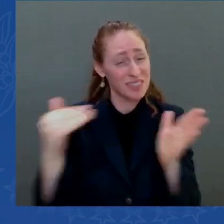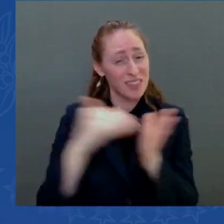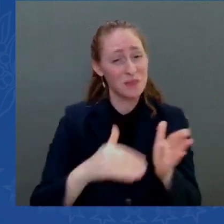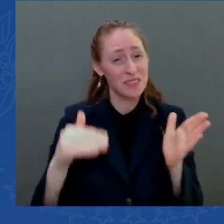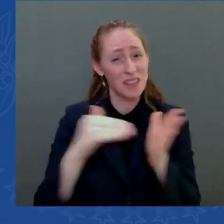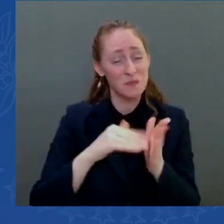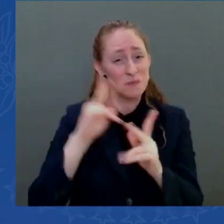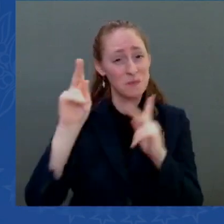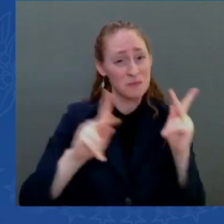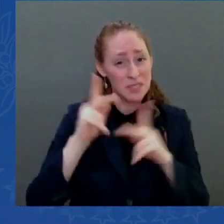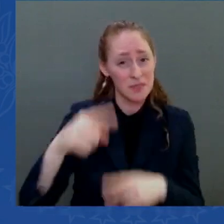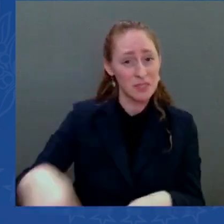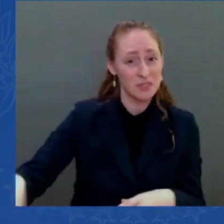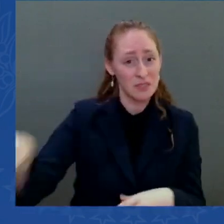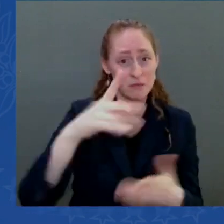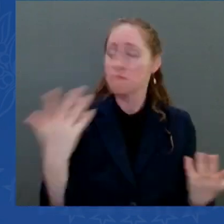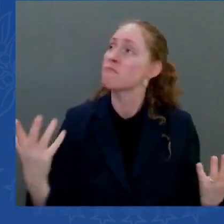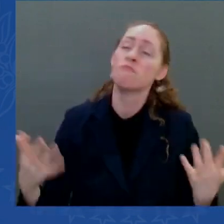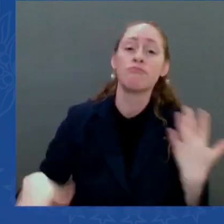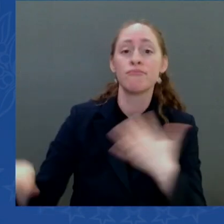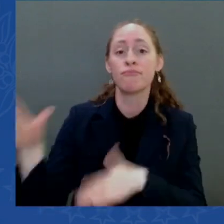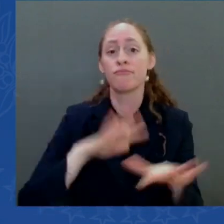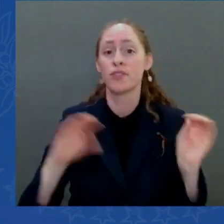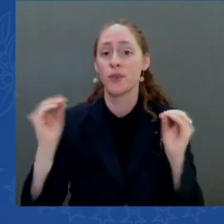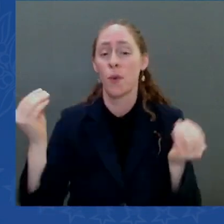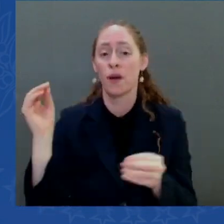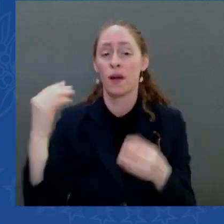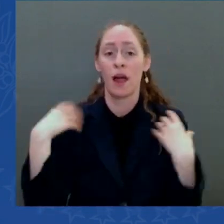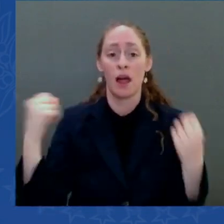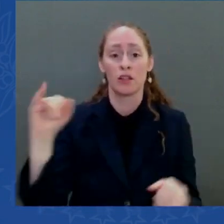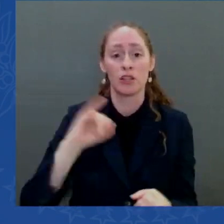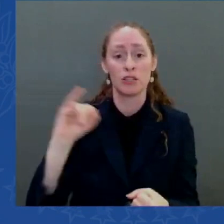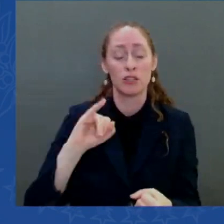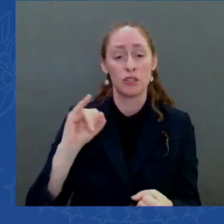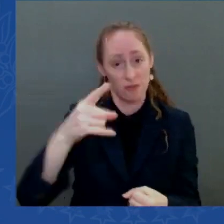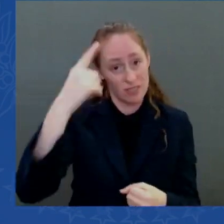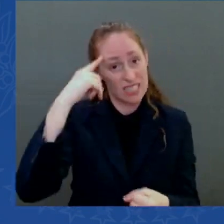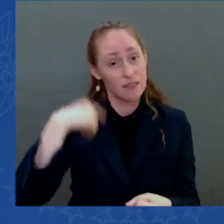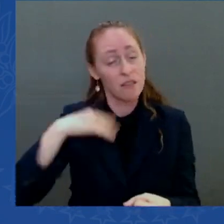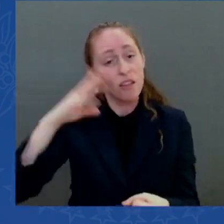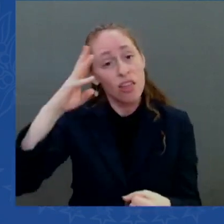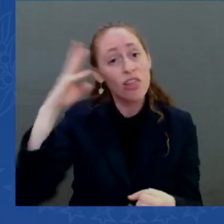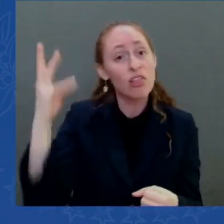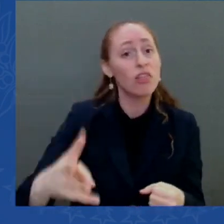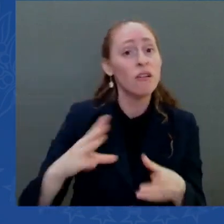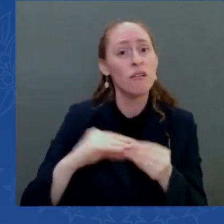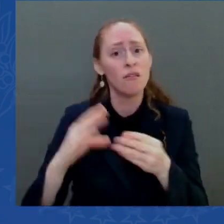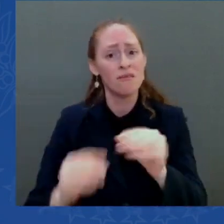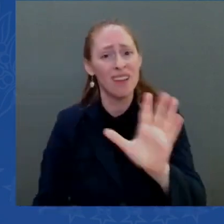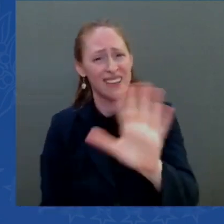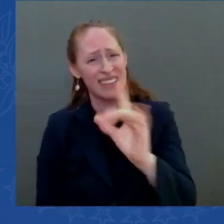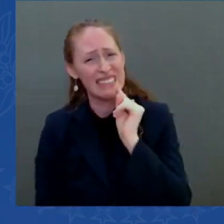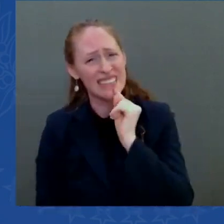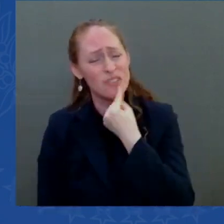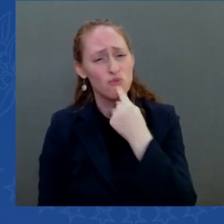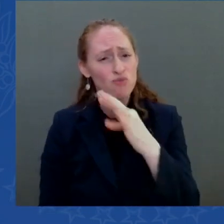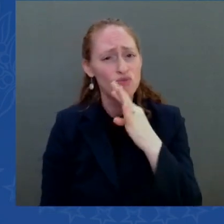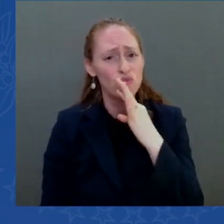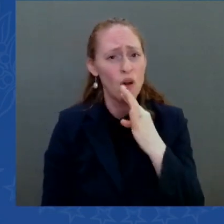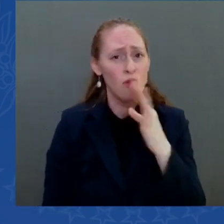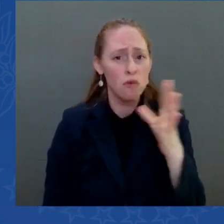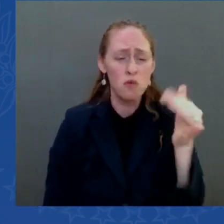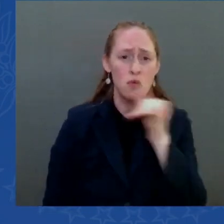coverage. Not hyperbole, it's a fact. Will be denied health care coverage by their insurance companies. That's what the law was